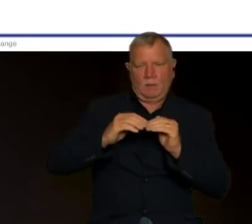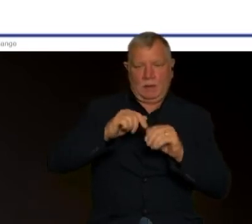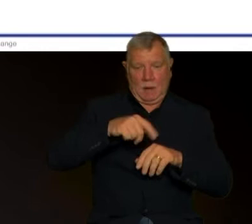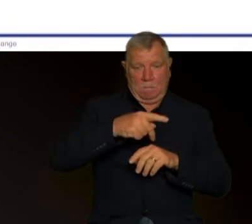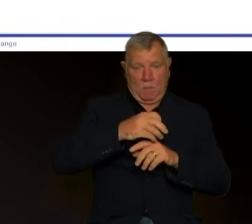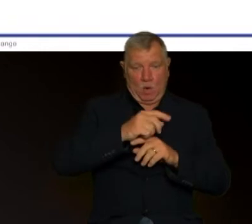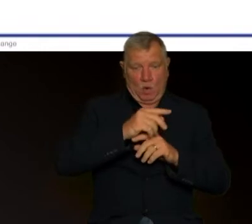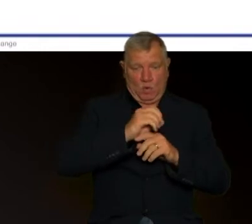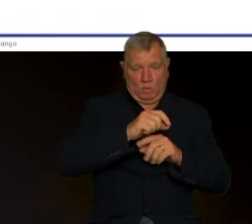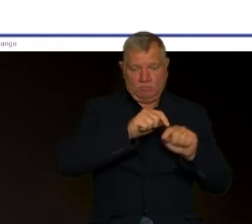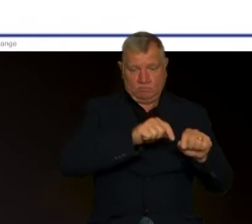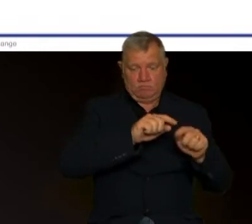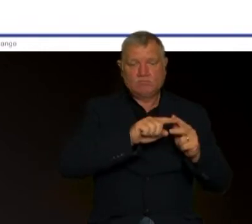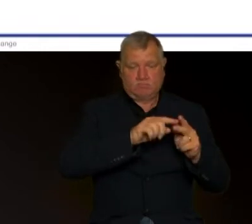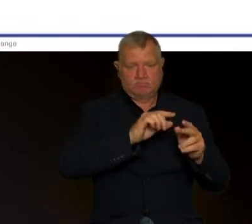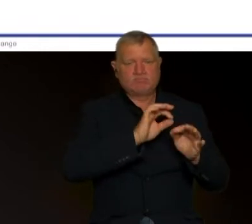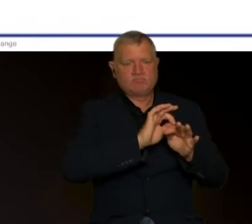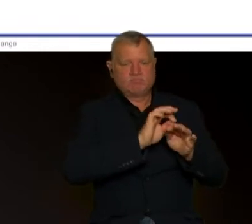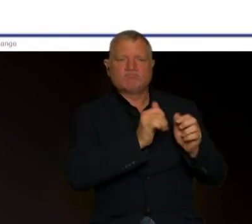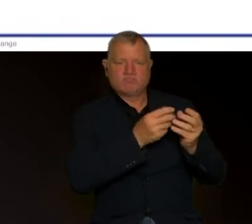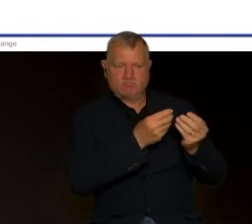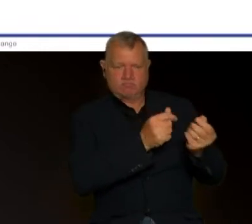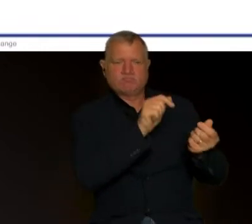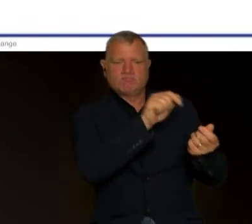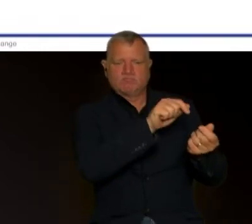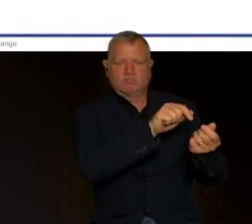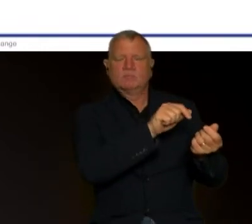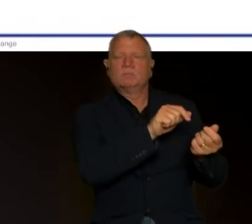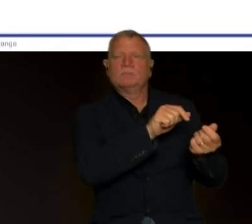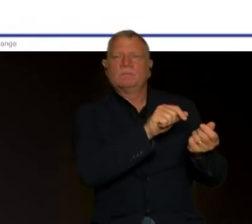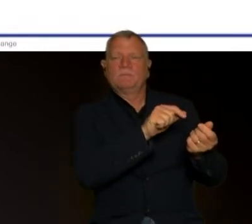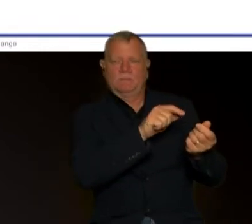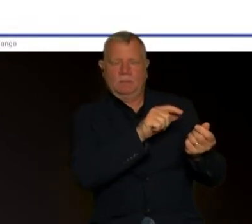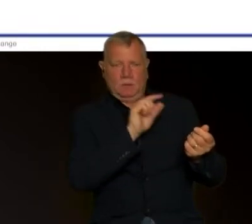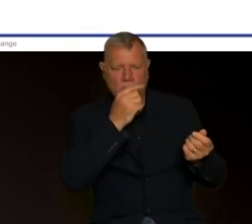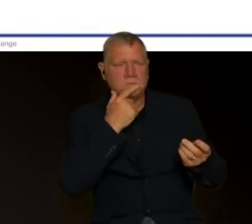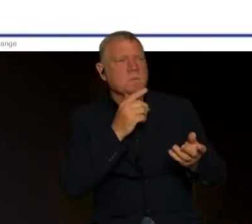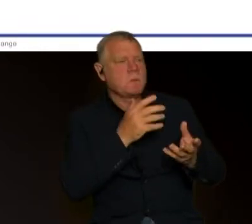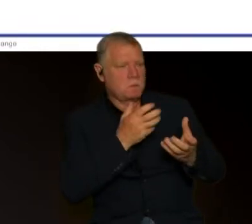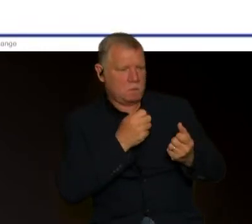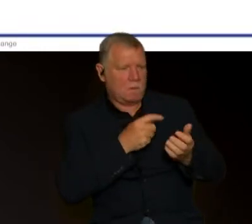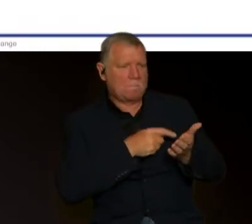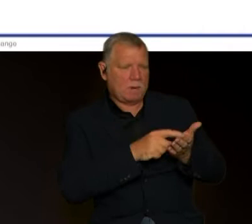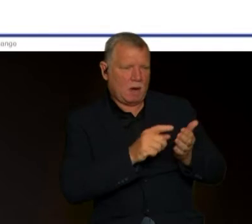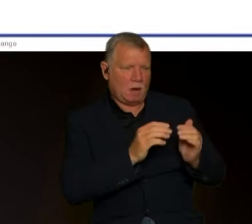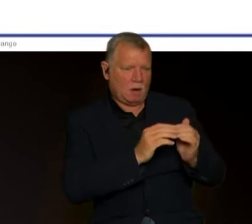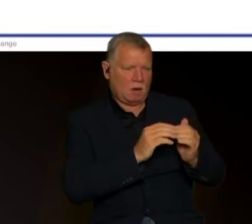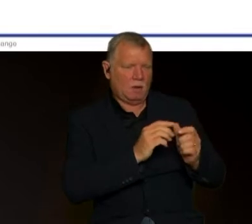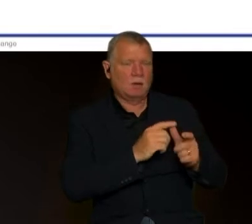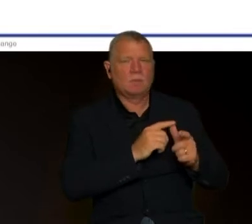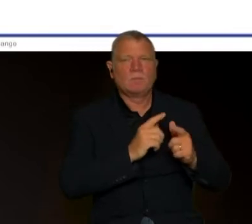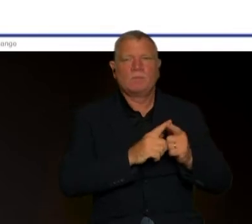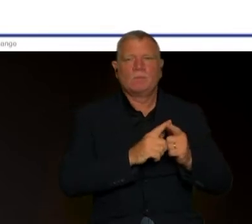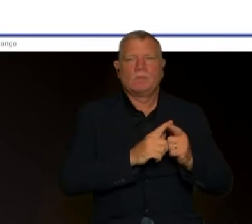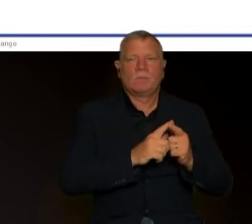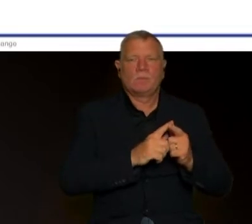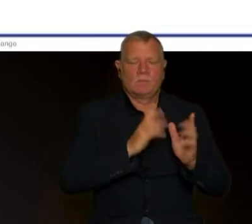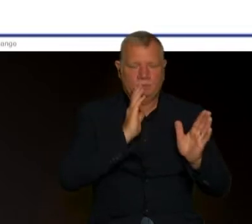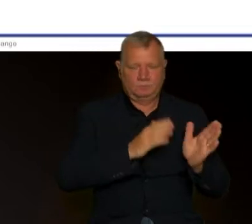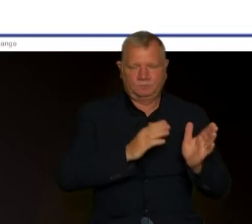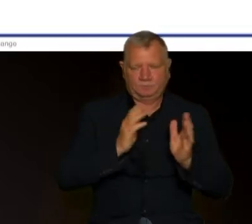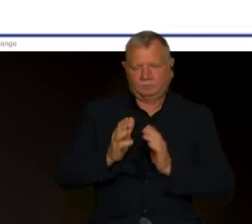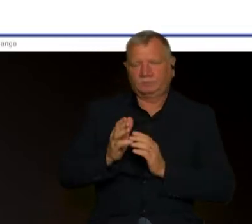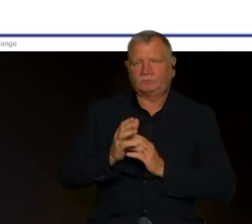this benchmarking in the pilot. It worked. The government accepted it and said, hey, we want to pay market,